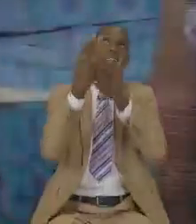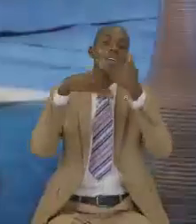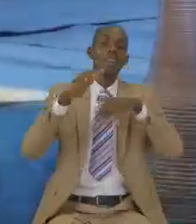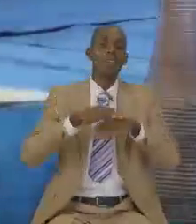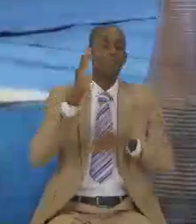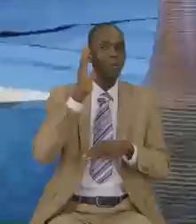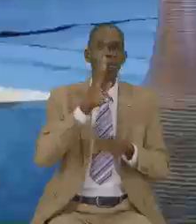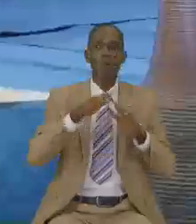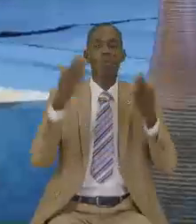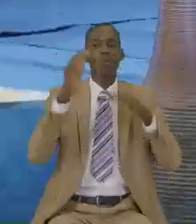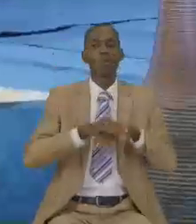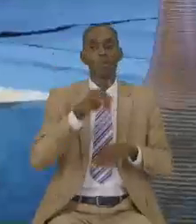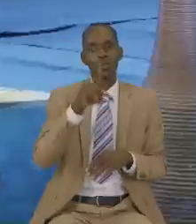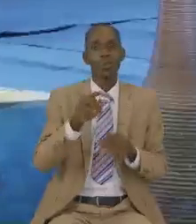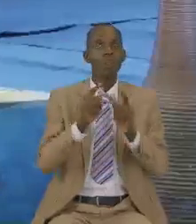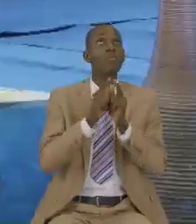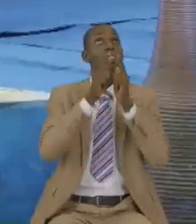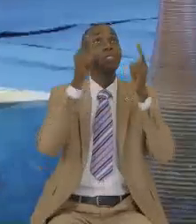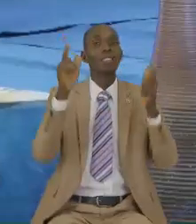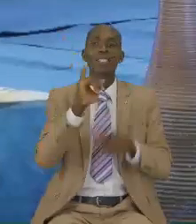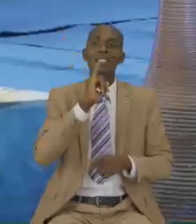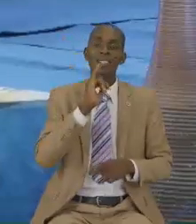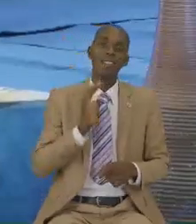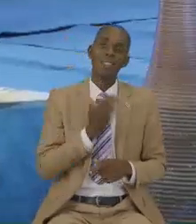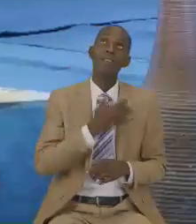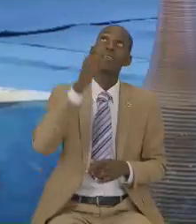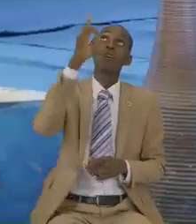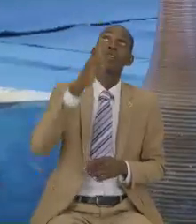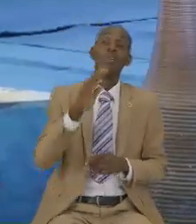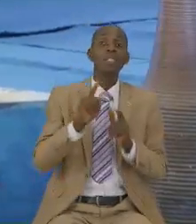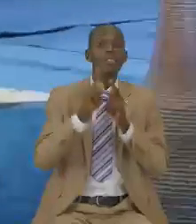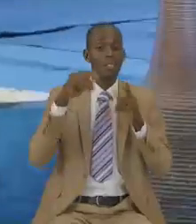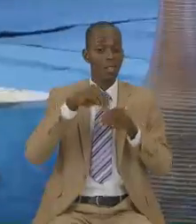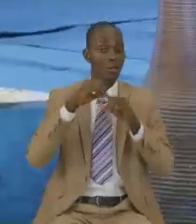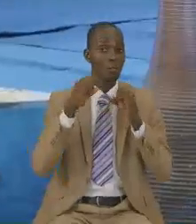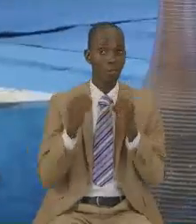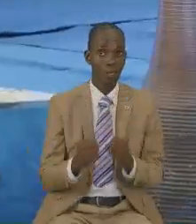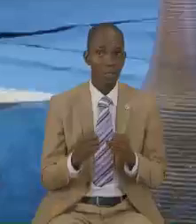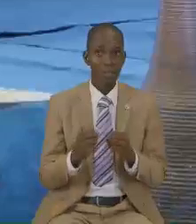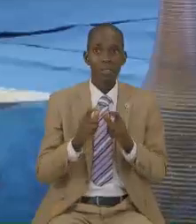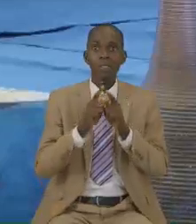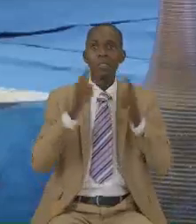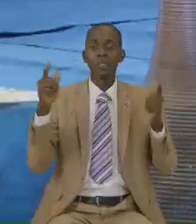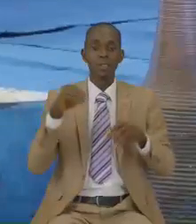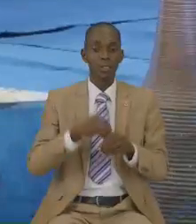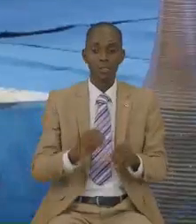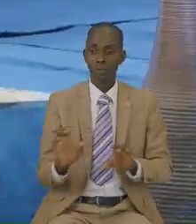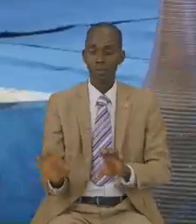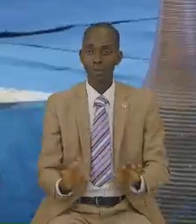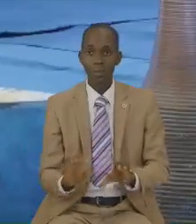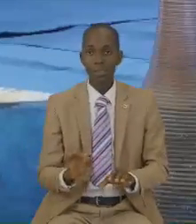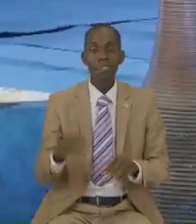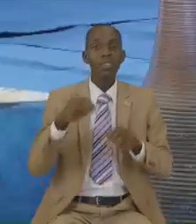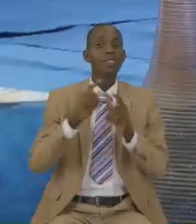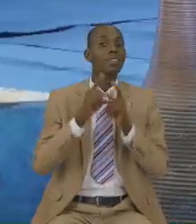you. Great is our God. Great in power. Great in operation. And great